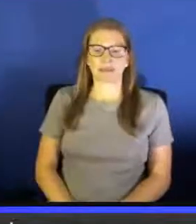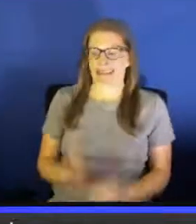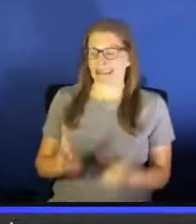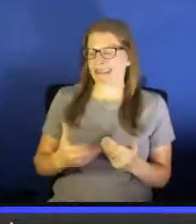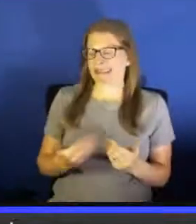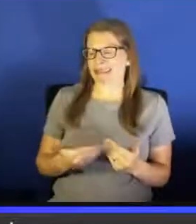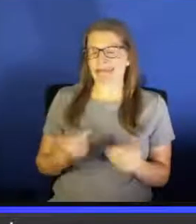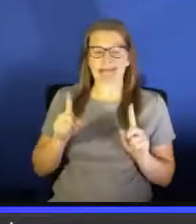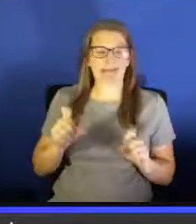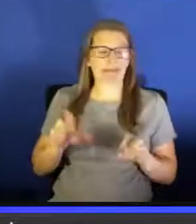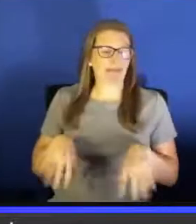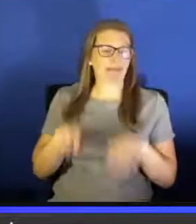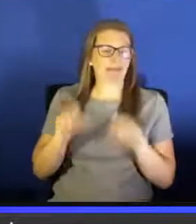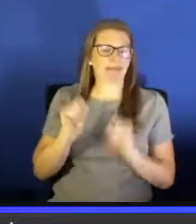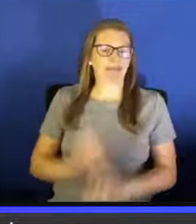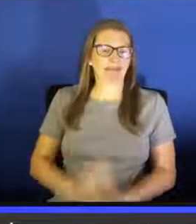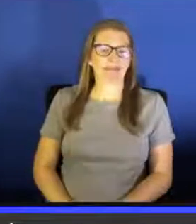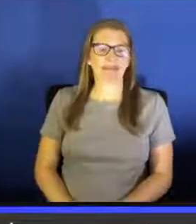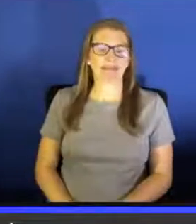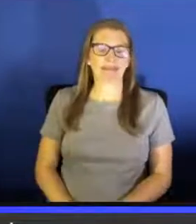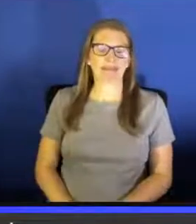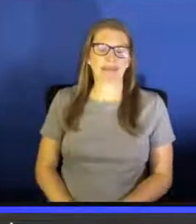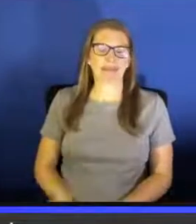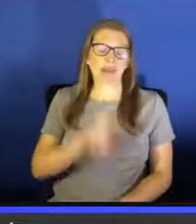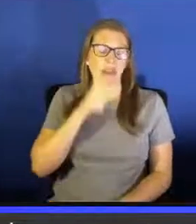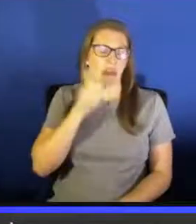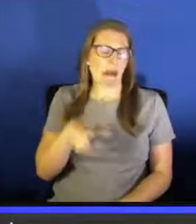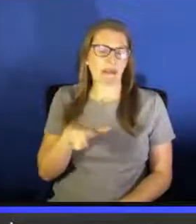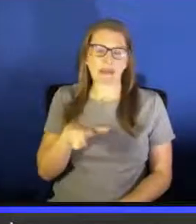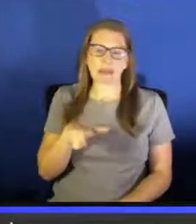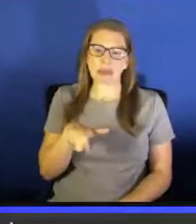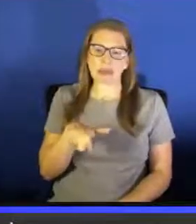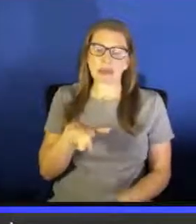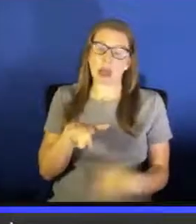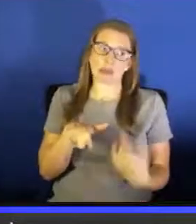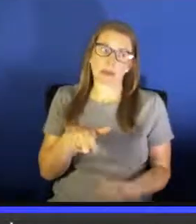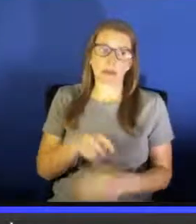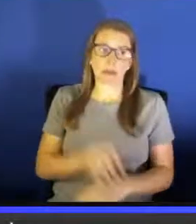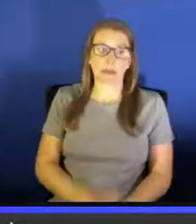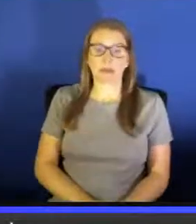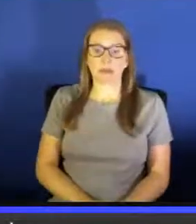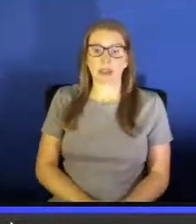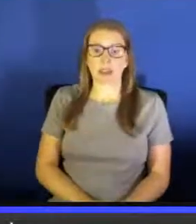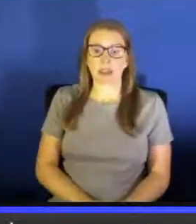No, we don't have to do any, kind of invasive,